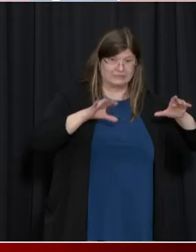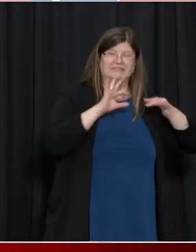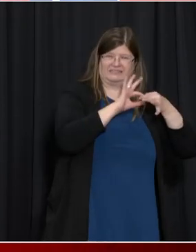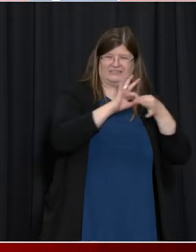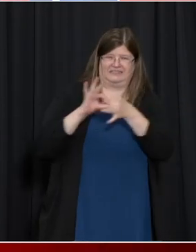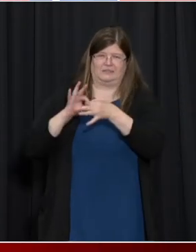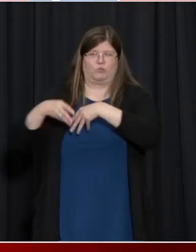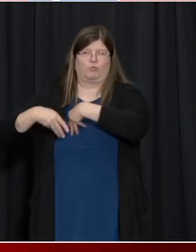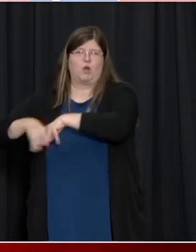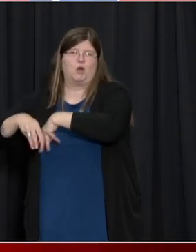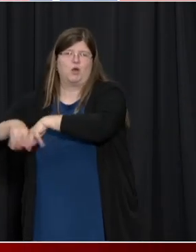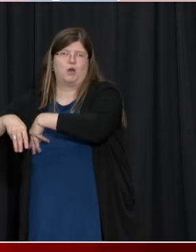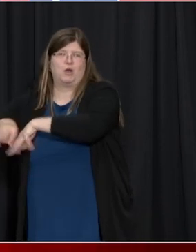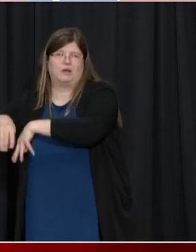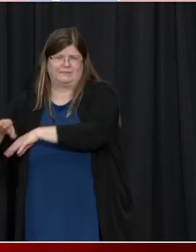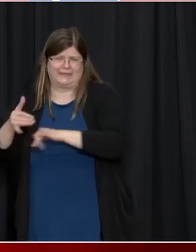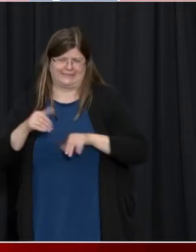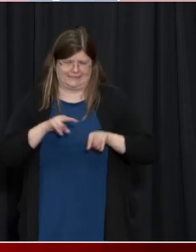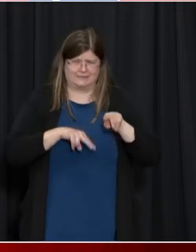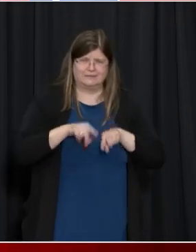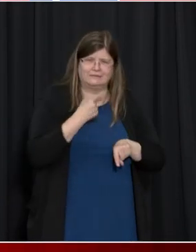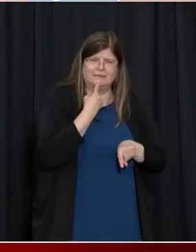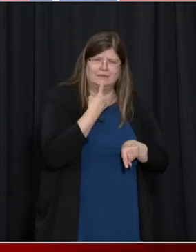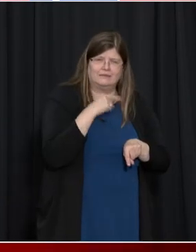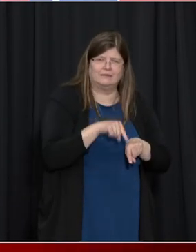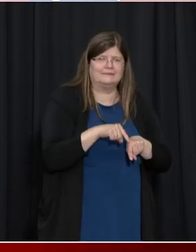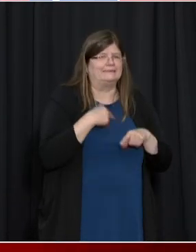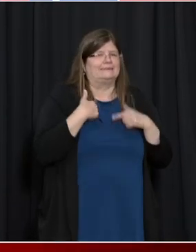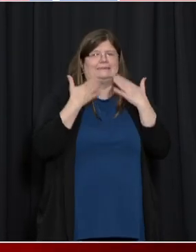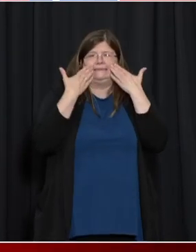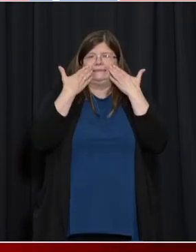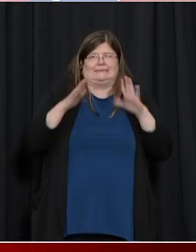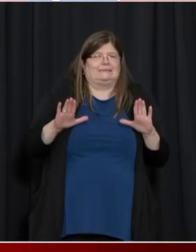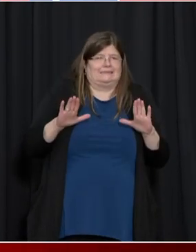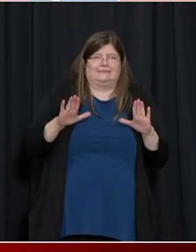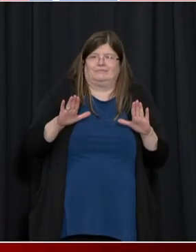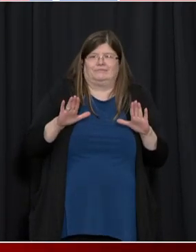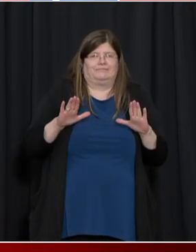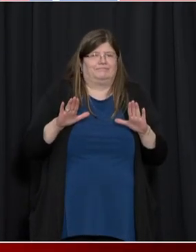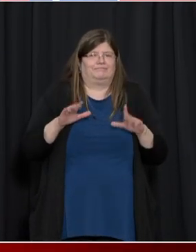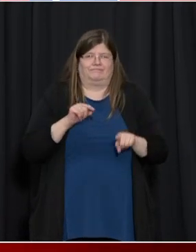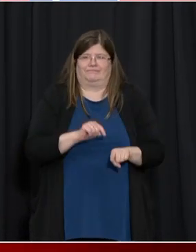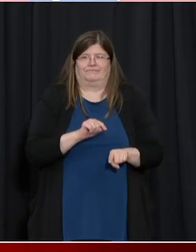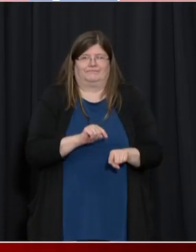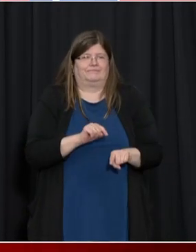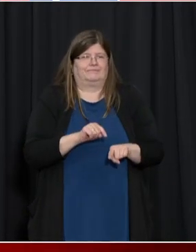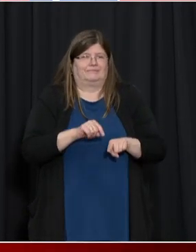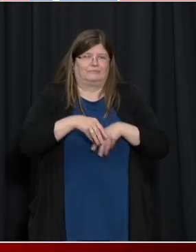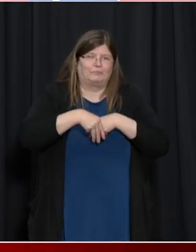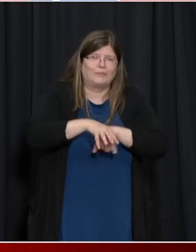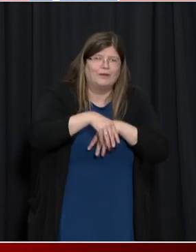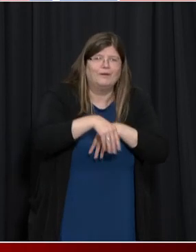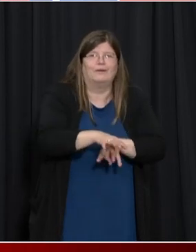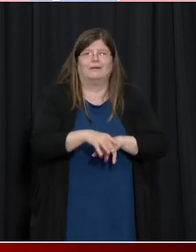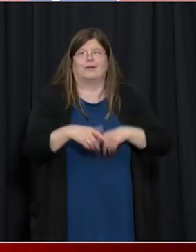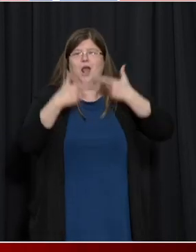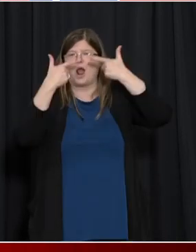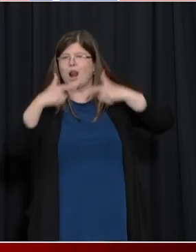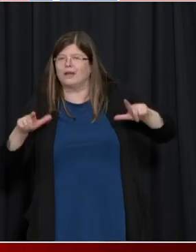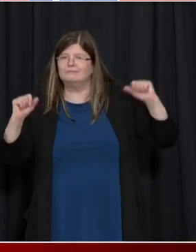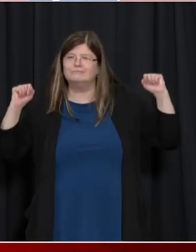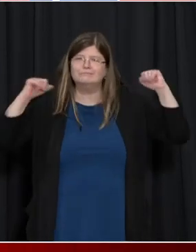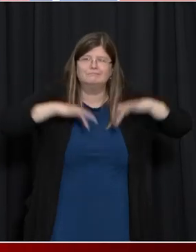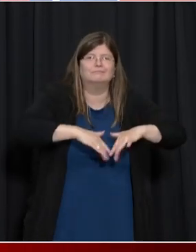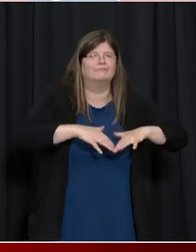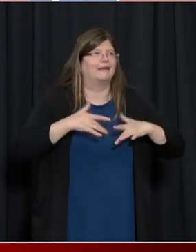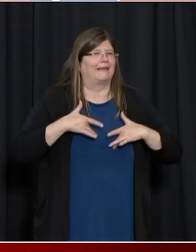And we don't know what parades will look like or events outside will look like beyond